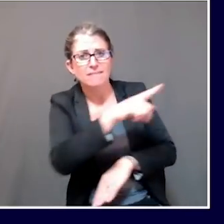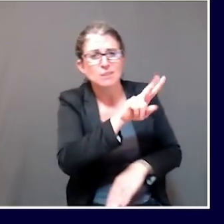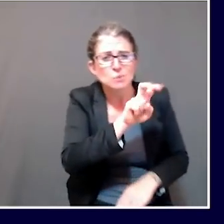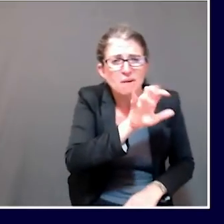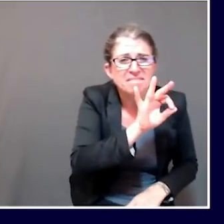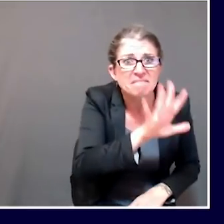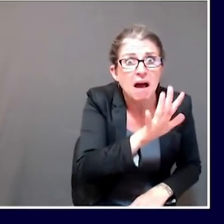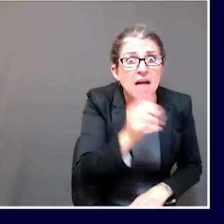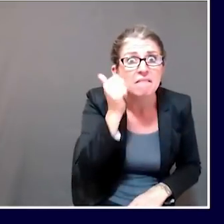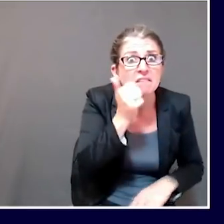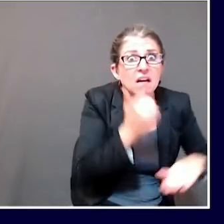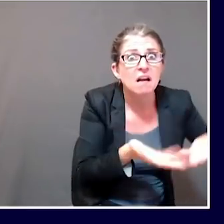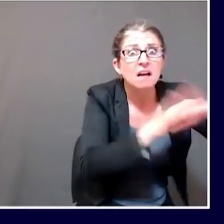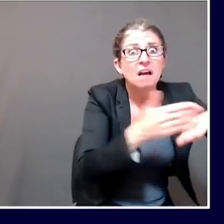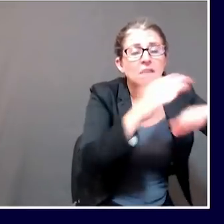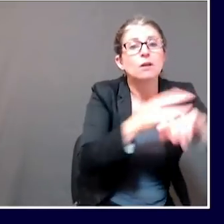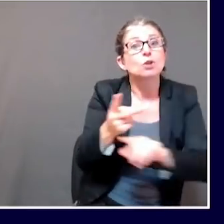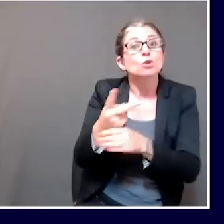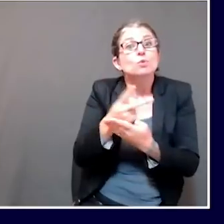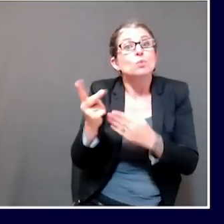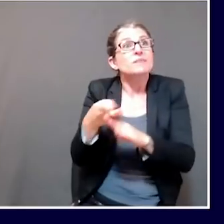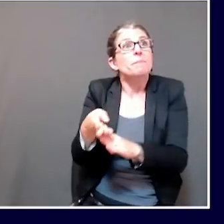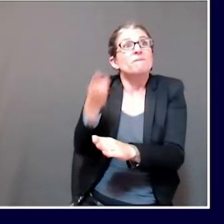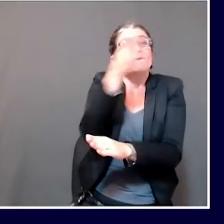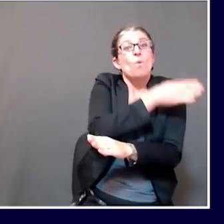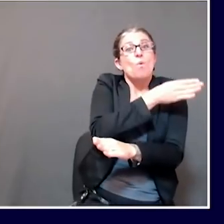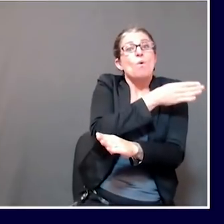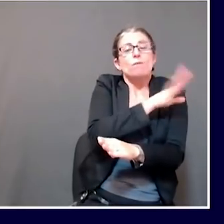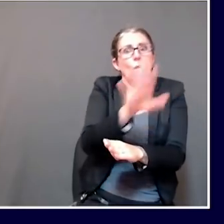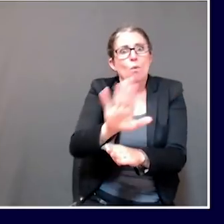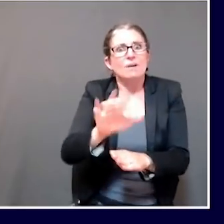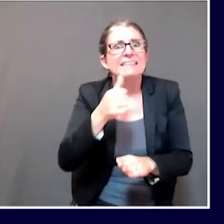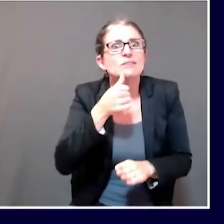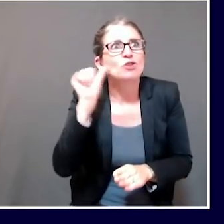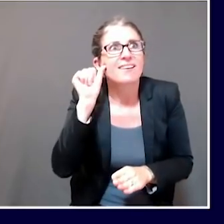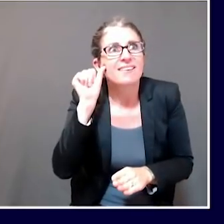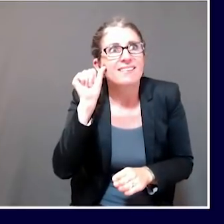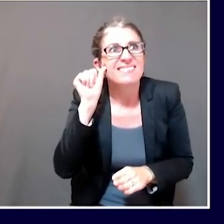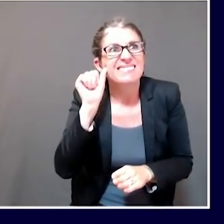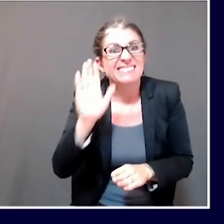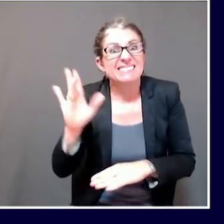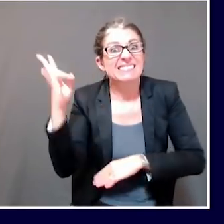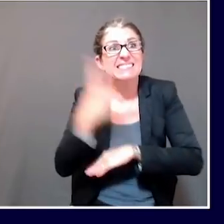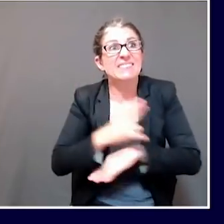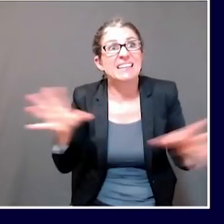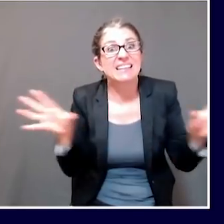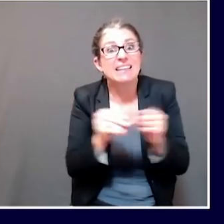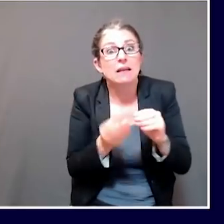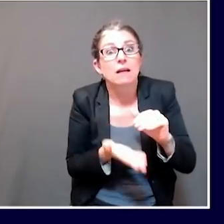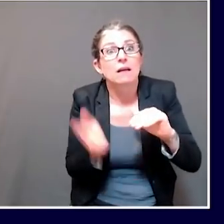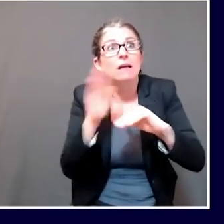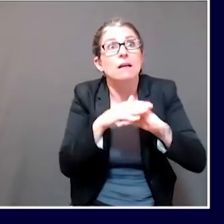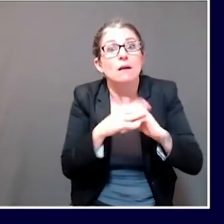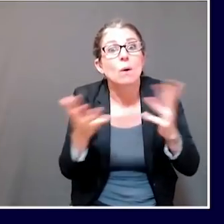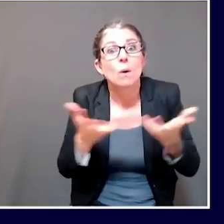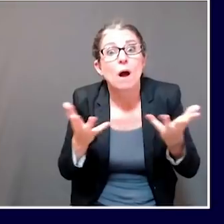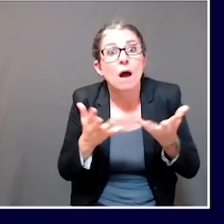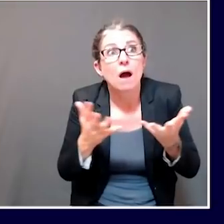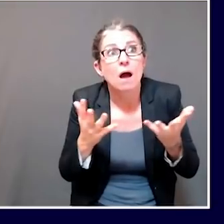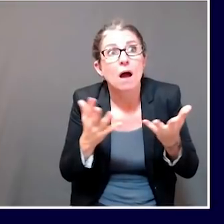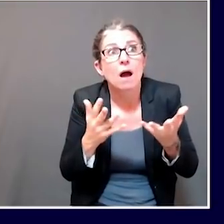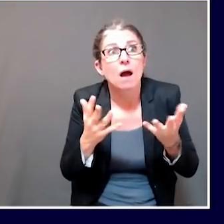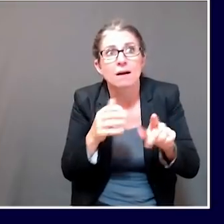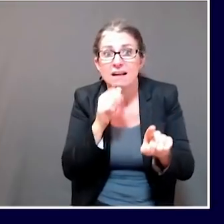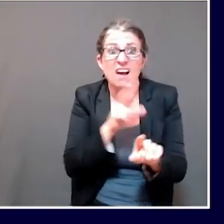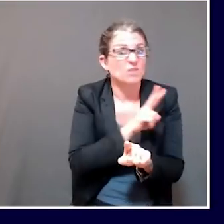ago. Yesterday, their seven-day average per day was not